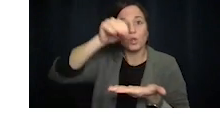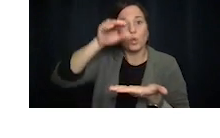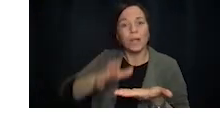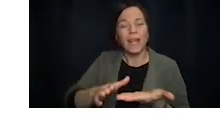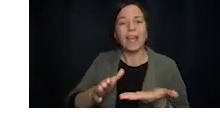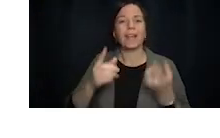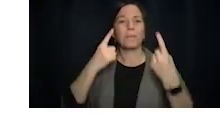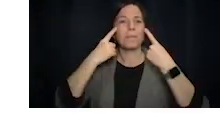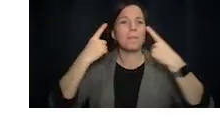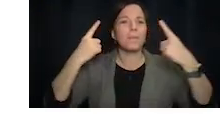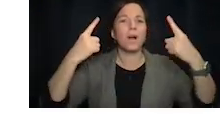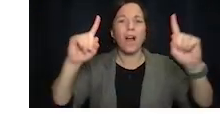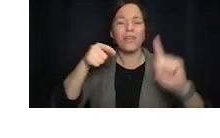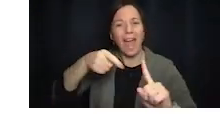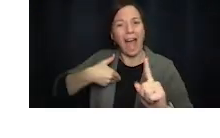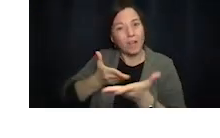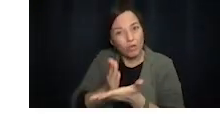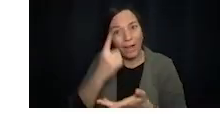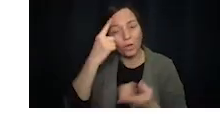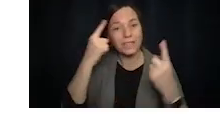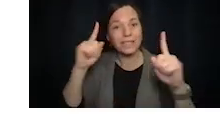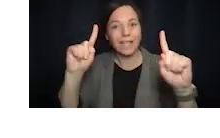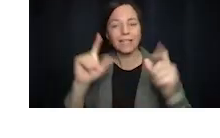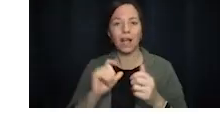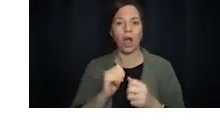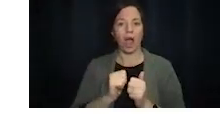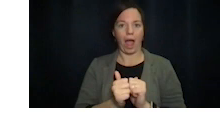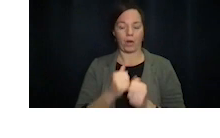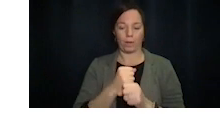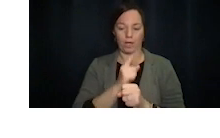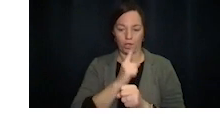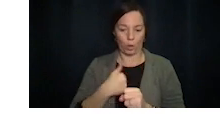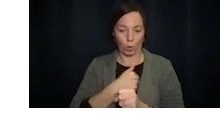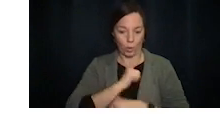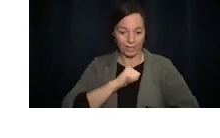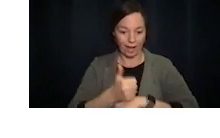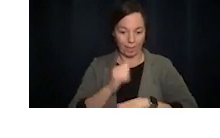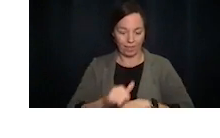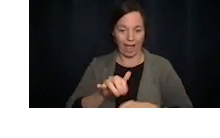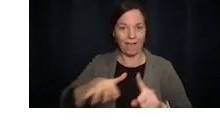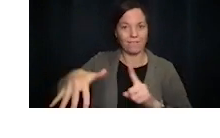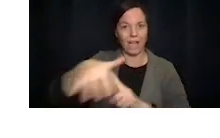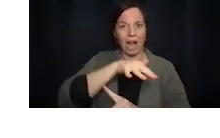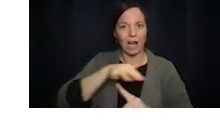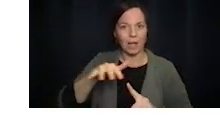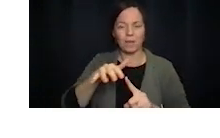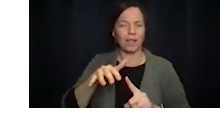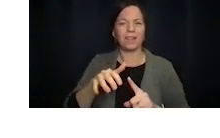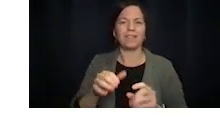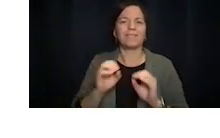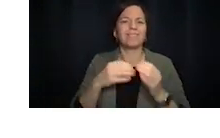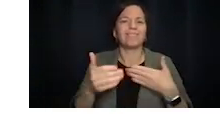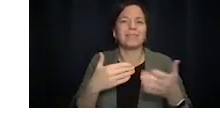succeed? So how do we make sure that we create the kind of environments of unconditional positive regard, of love and belonging, so they